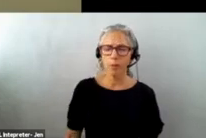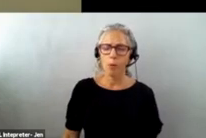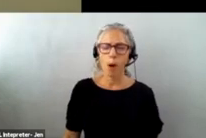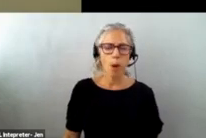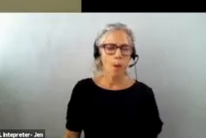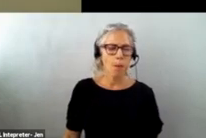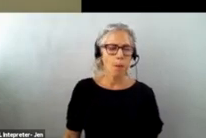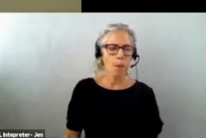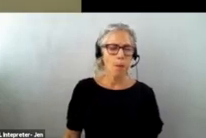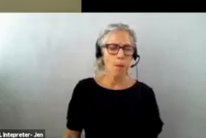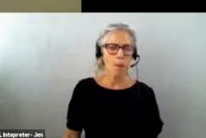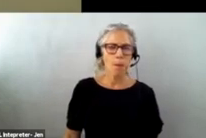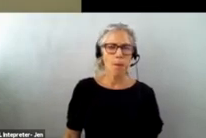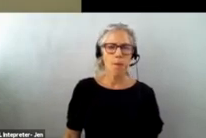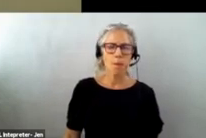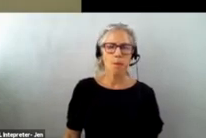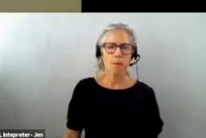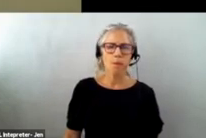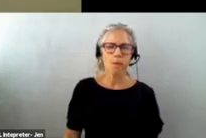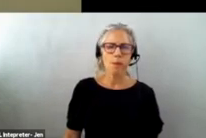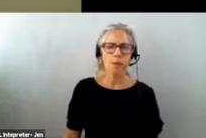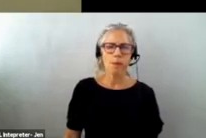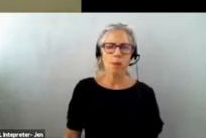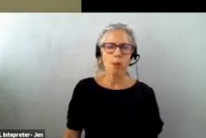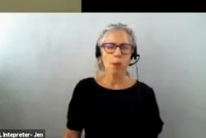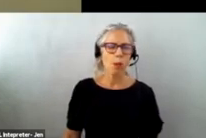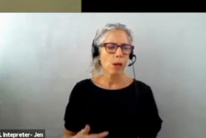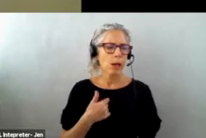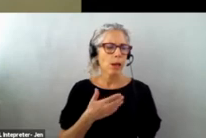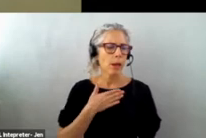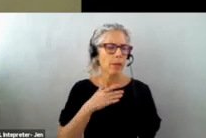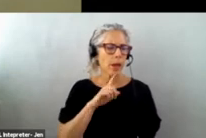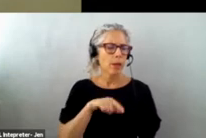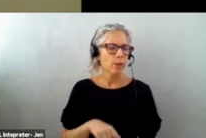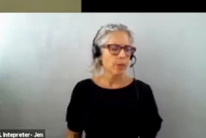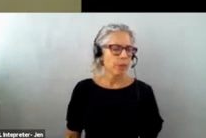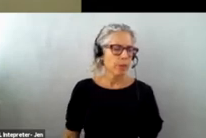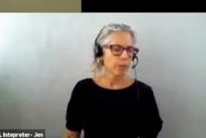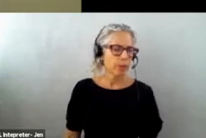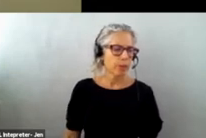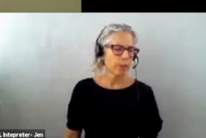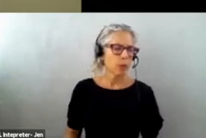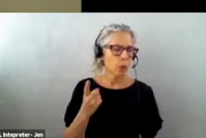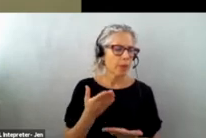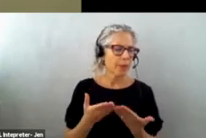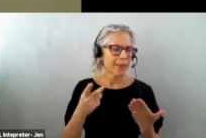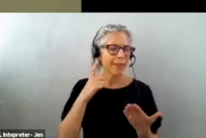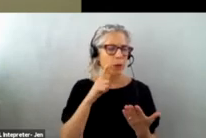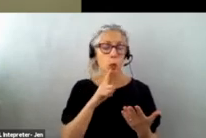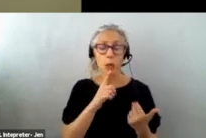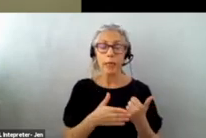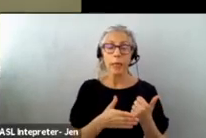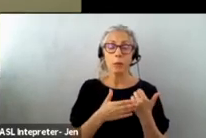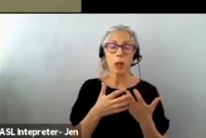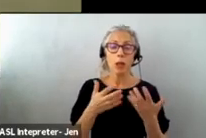Maybe Stacy, can you please take that one and then I'll come in after. Yeah, I would be happy to. One of the things that I think is really helpful is the